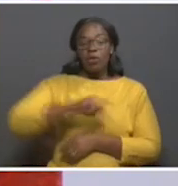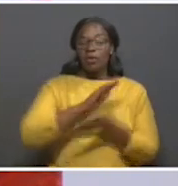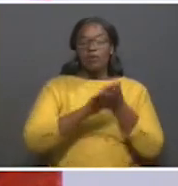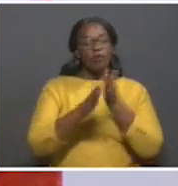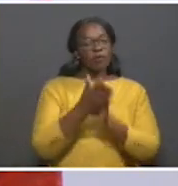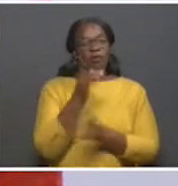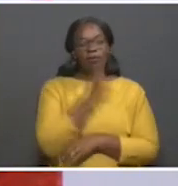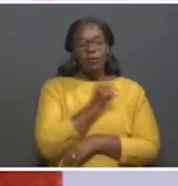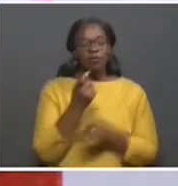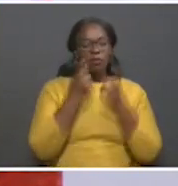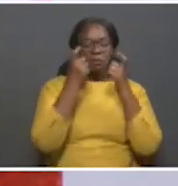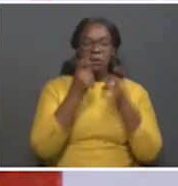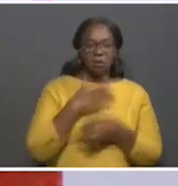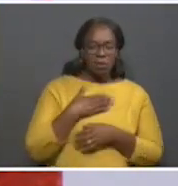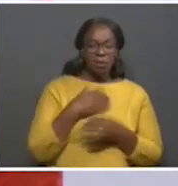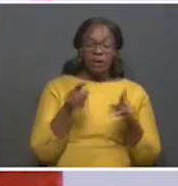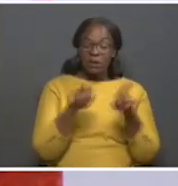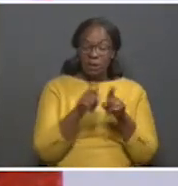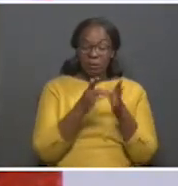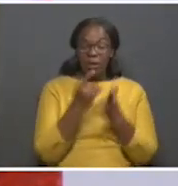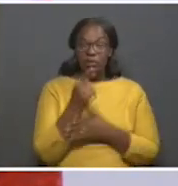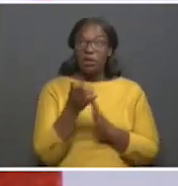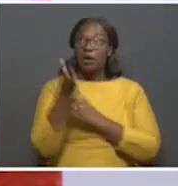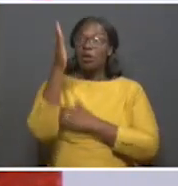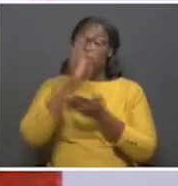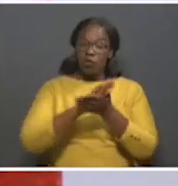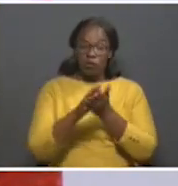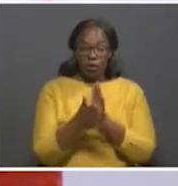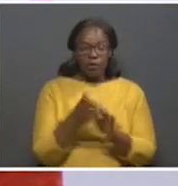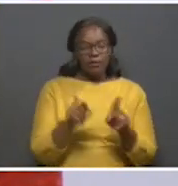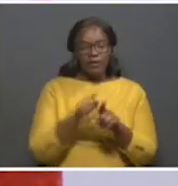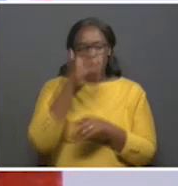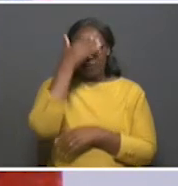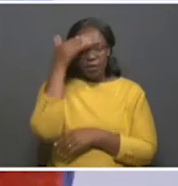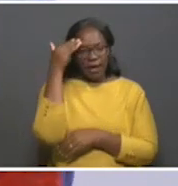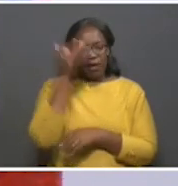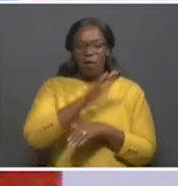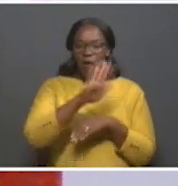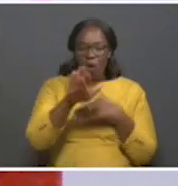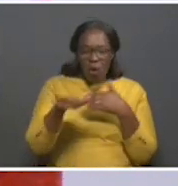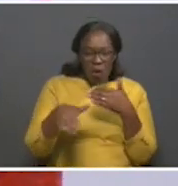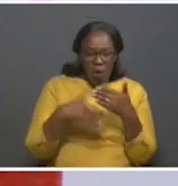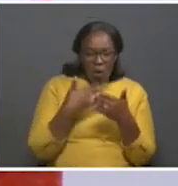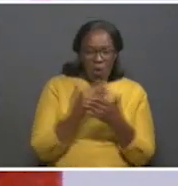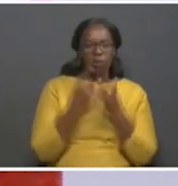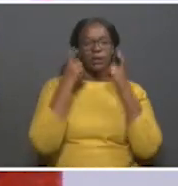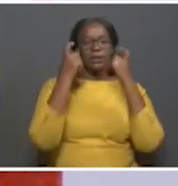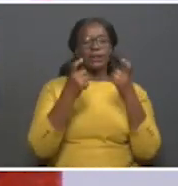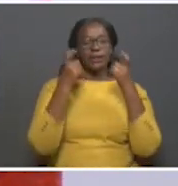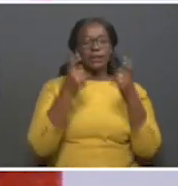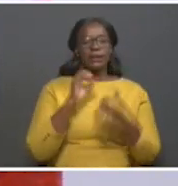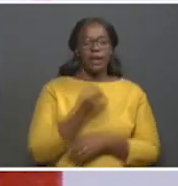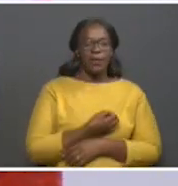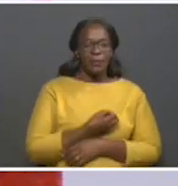our transgression. Actually, the Bible says, God forgives and forgets all our transgressions.